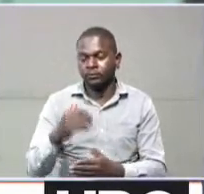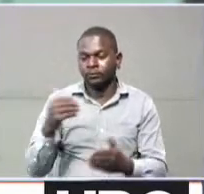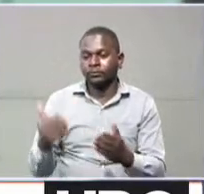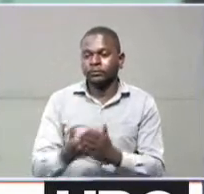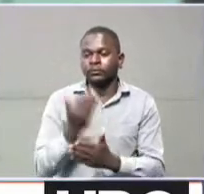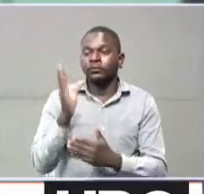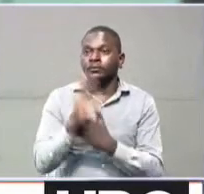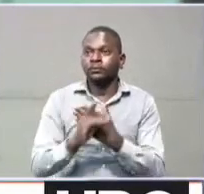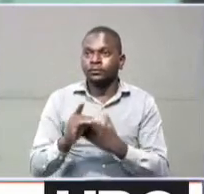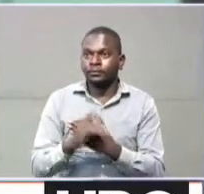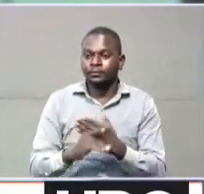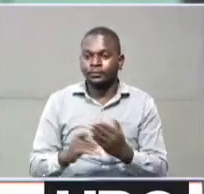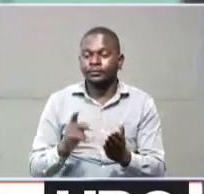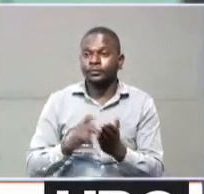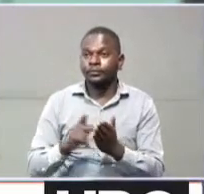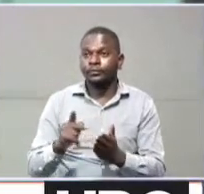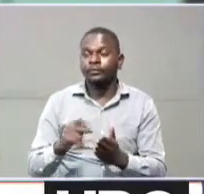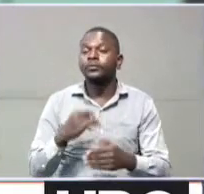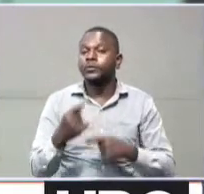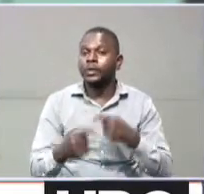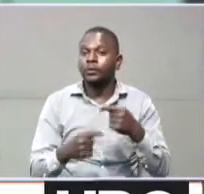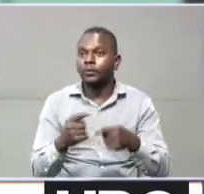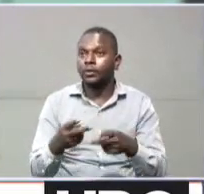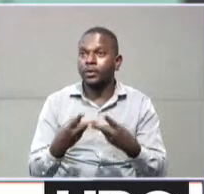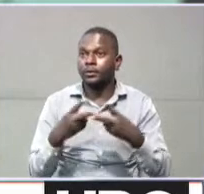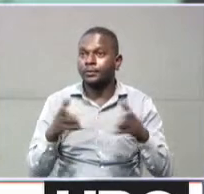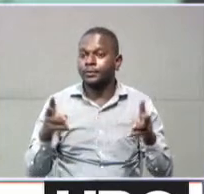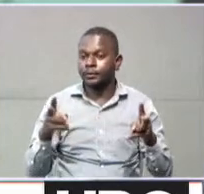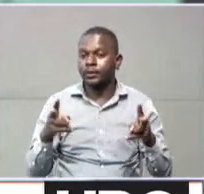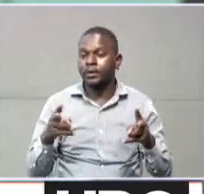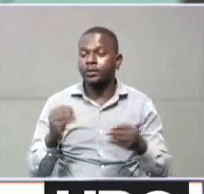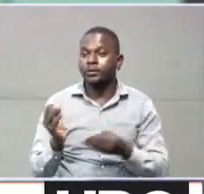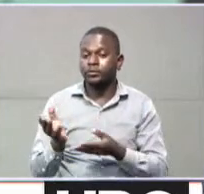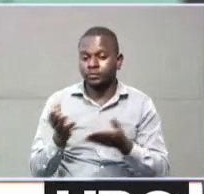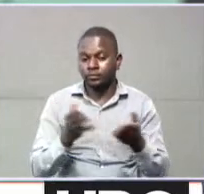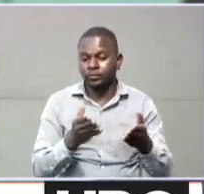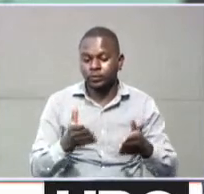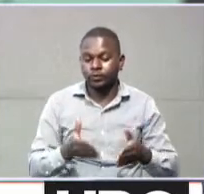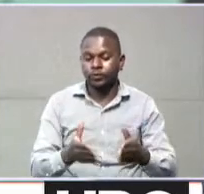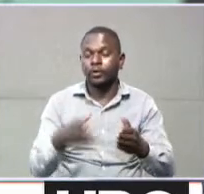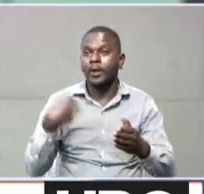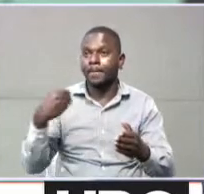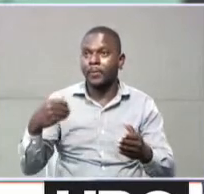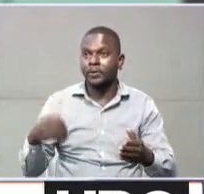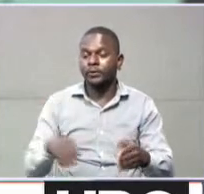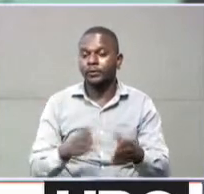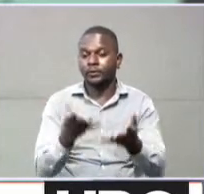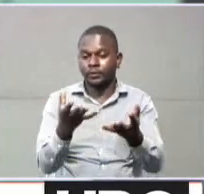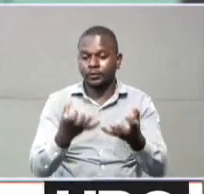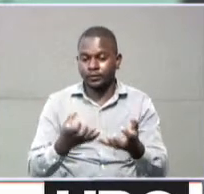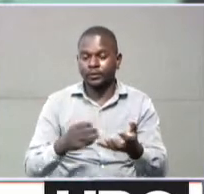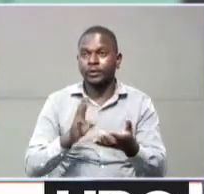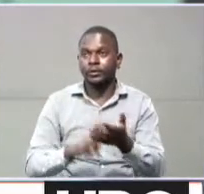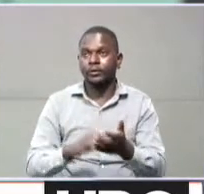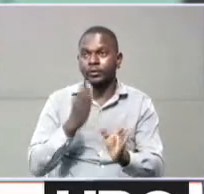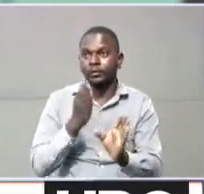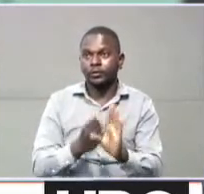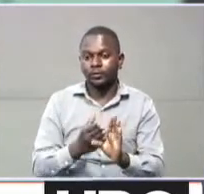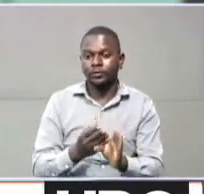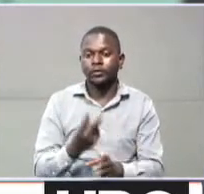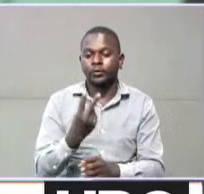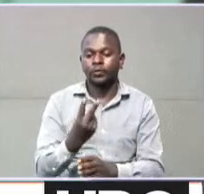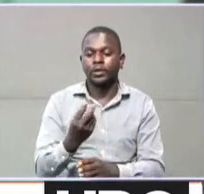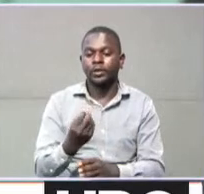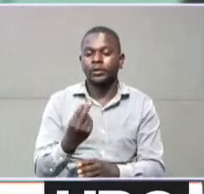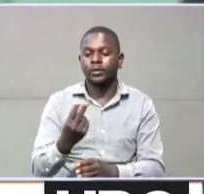new districts the approachment process commenced and delivery of the road equipment is expected in maine 2020